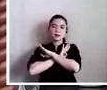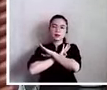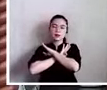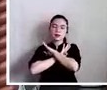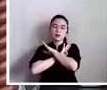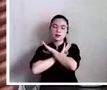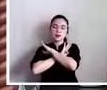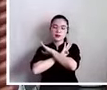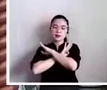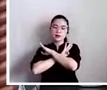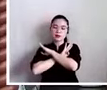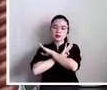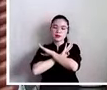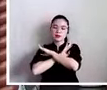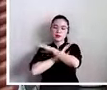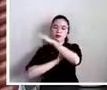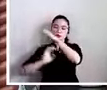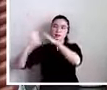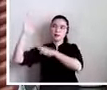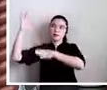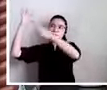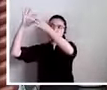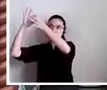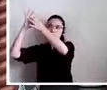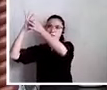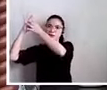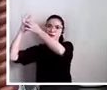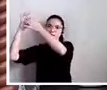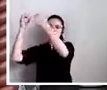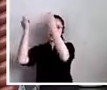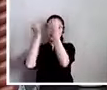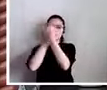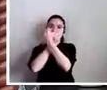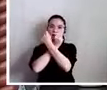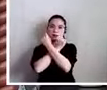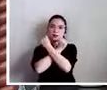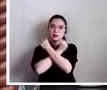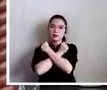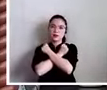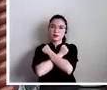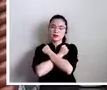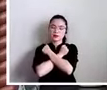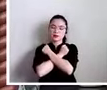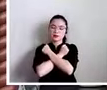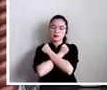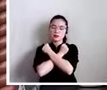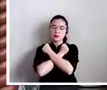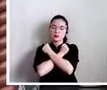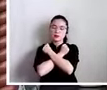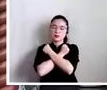palanga. Batu palani sa guma,